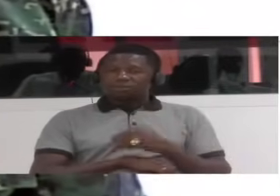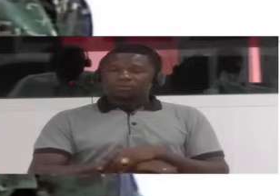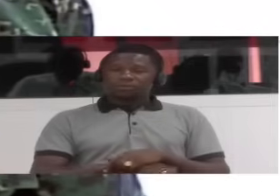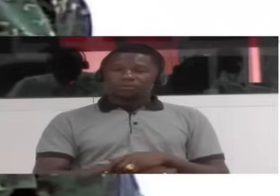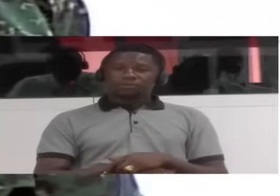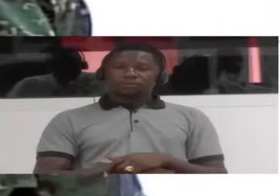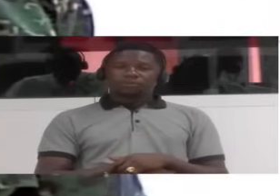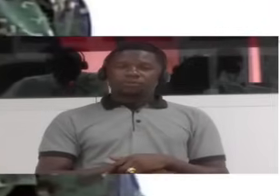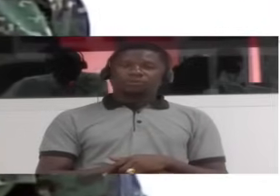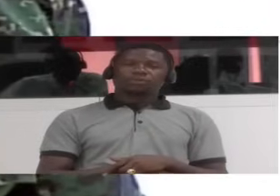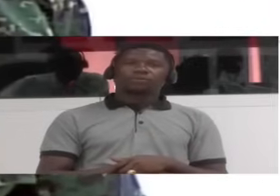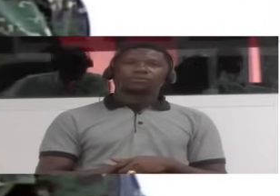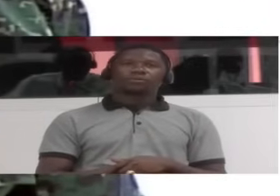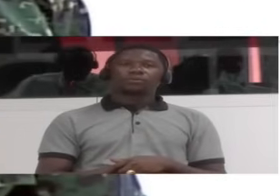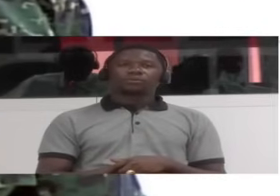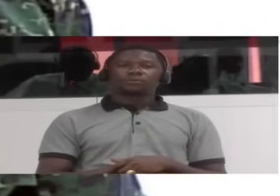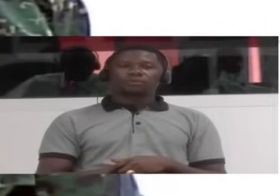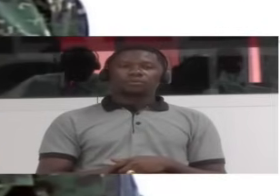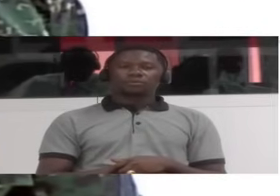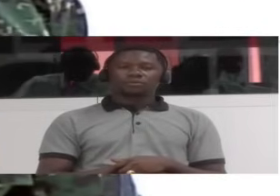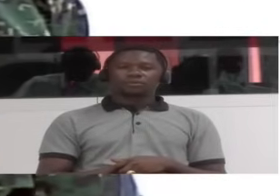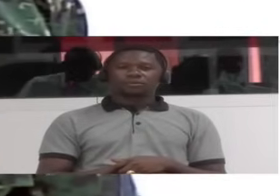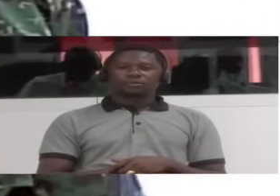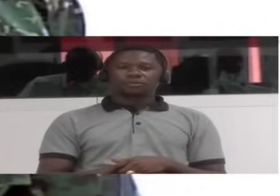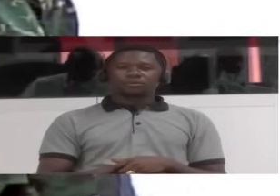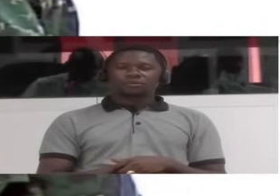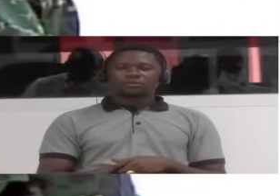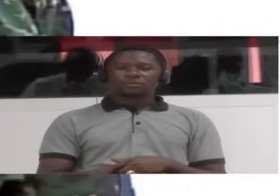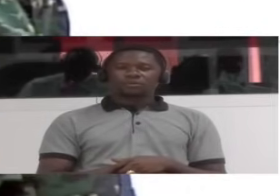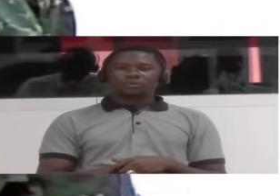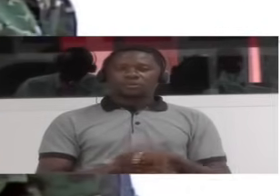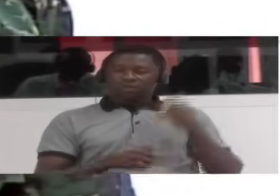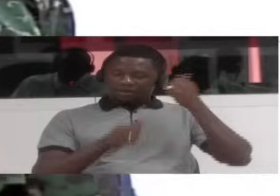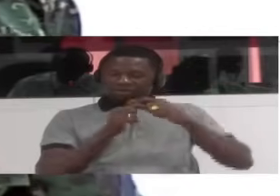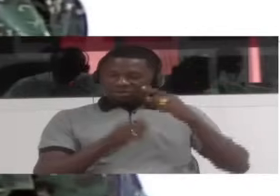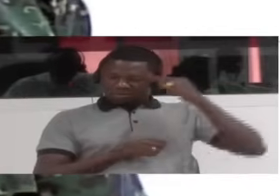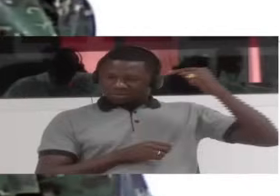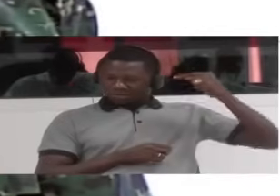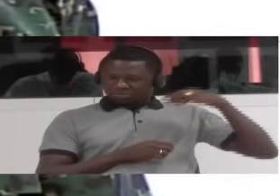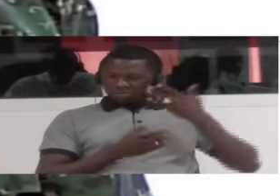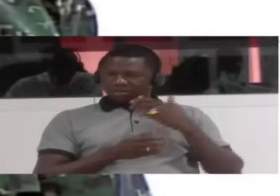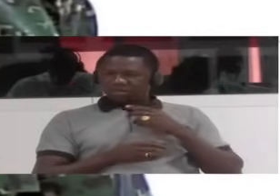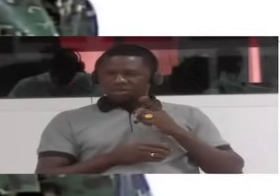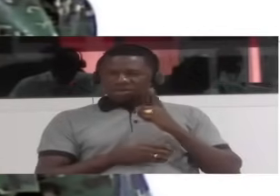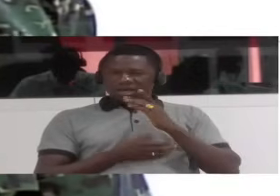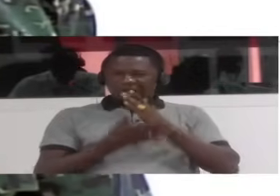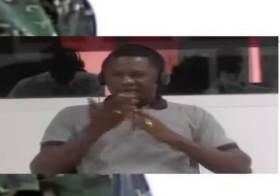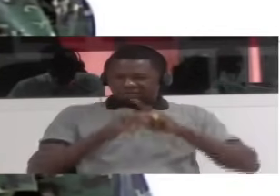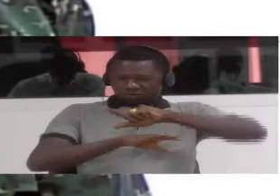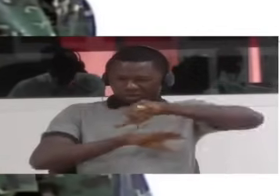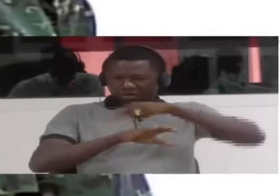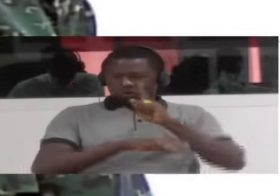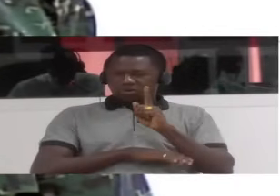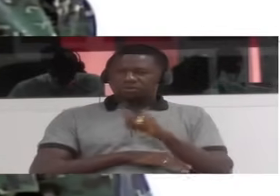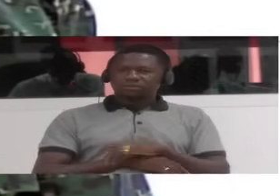Well, it must be, if my memory serves me well, it must be half an hour maybe. My memory serves me